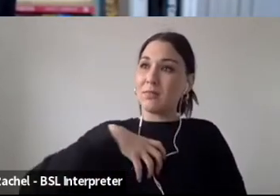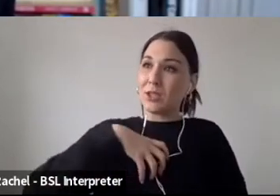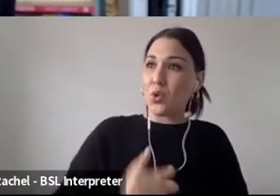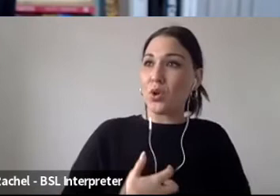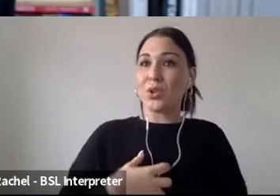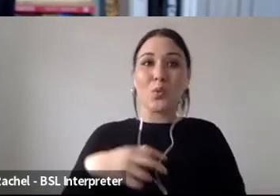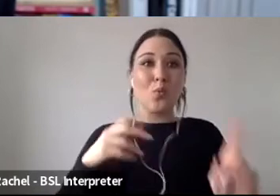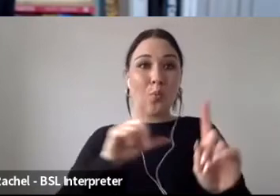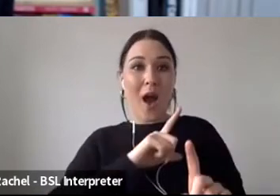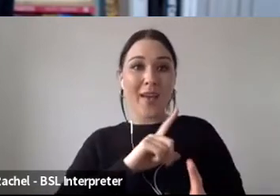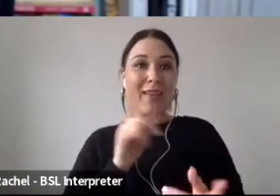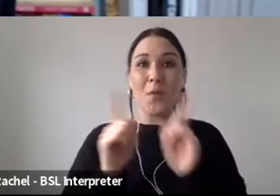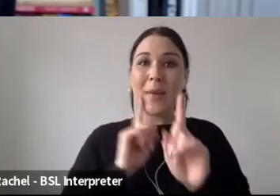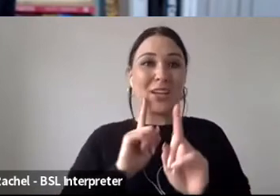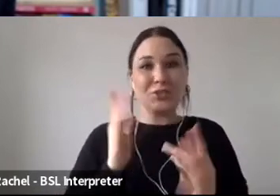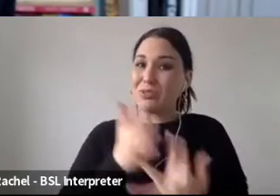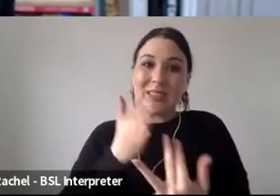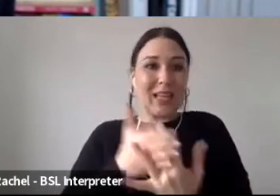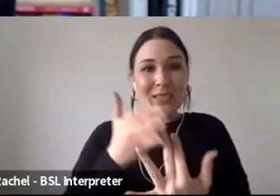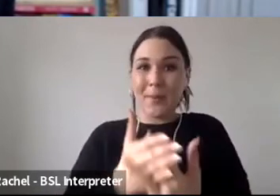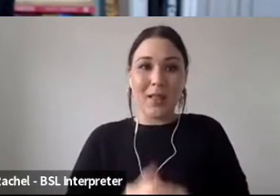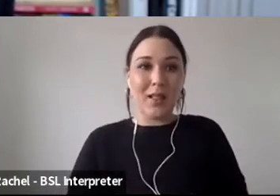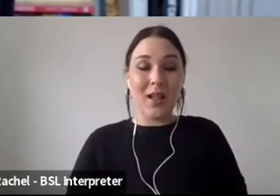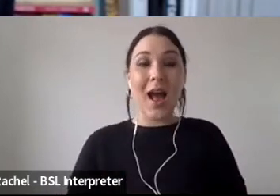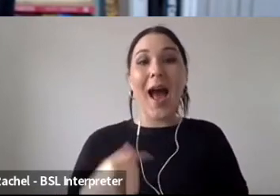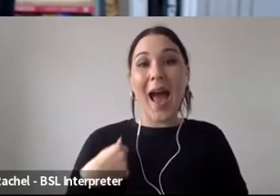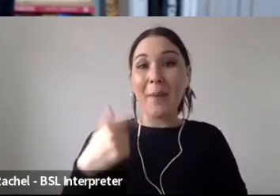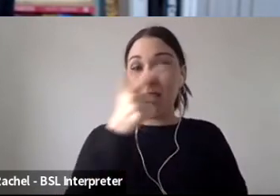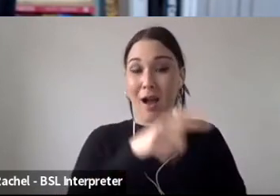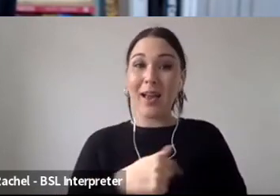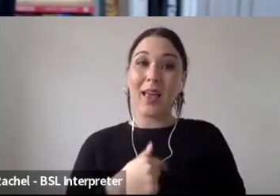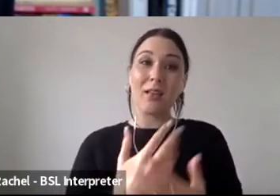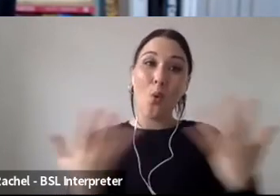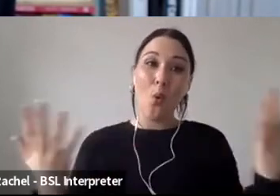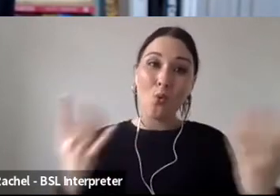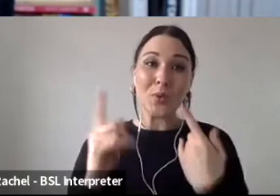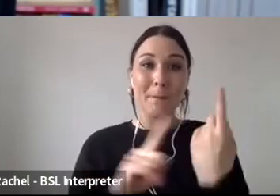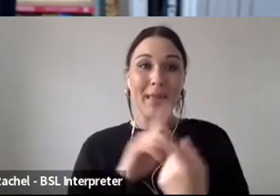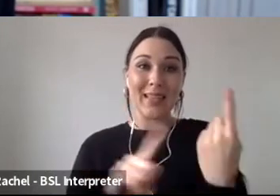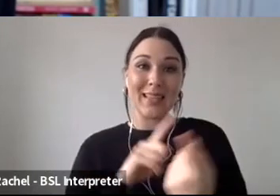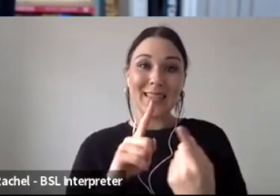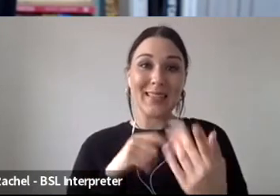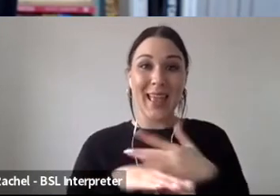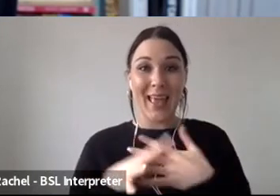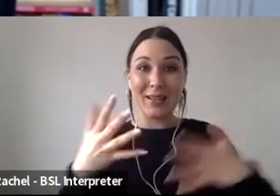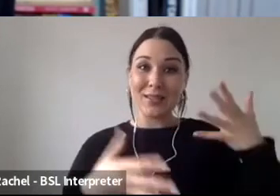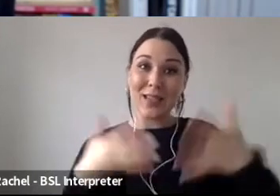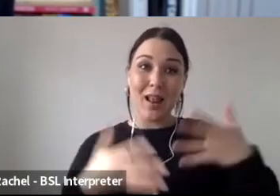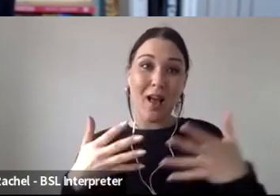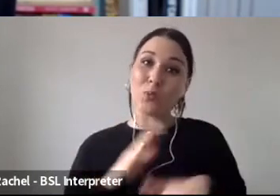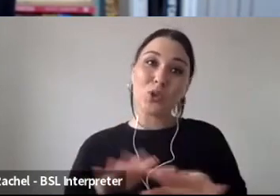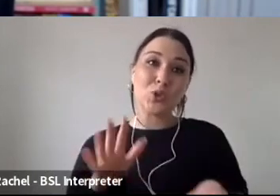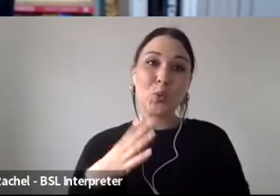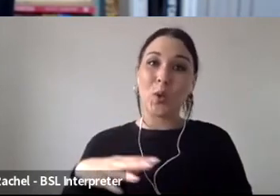exhausts me. So I'm lucky to have lots of meetings with colleagues in sign language, so I don't need to hear.